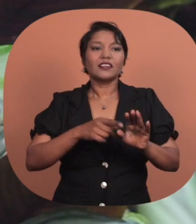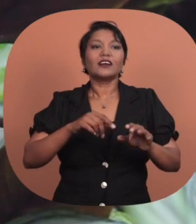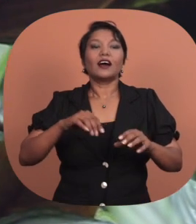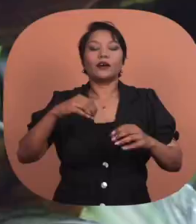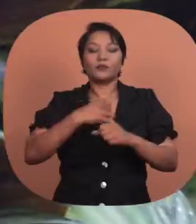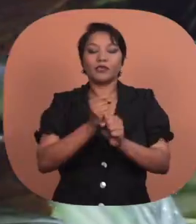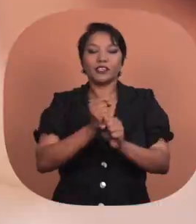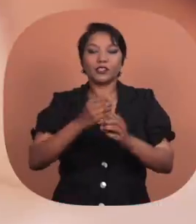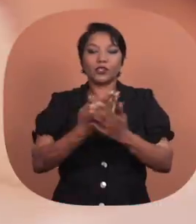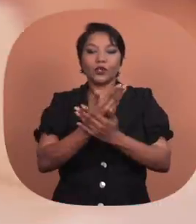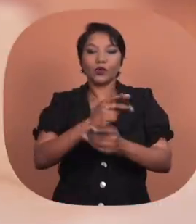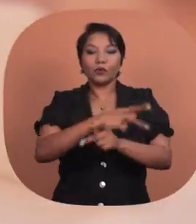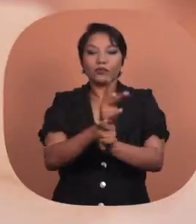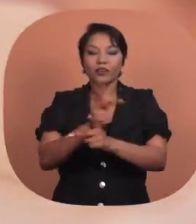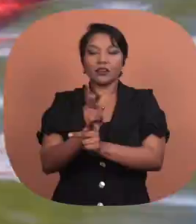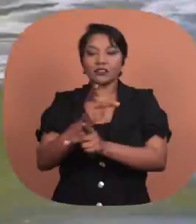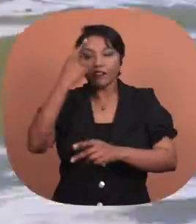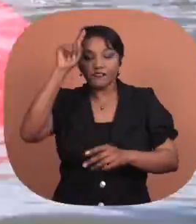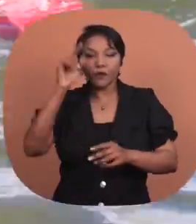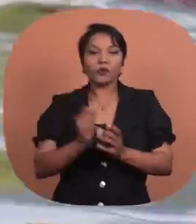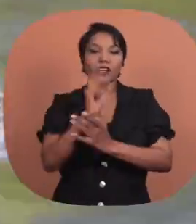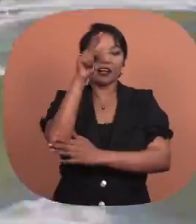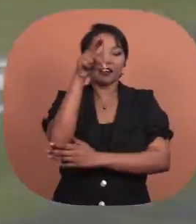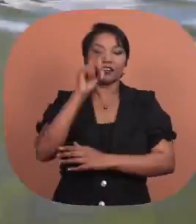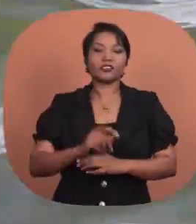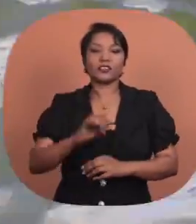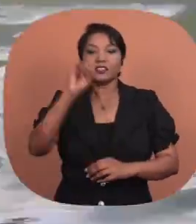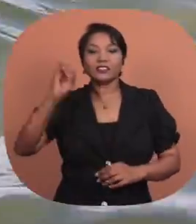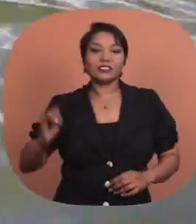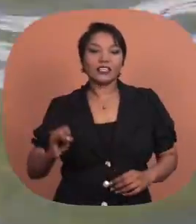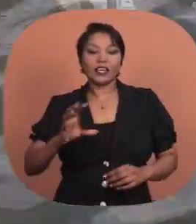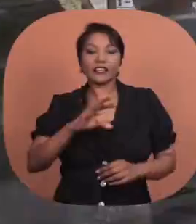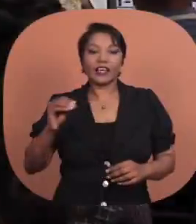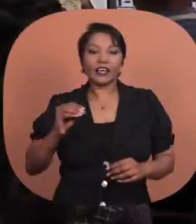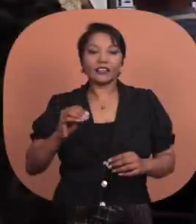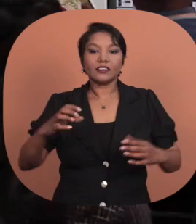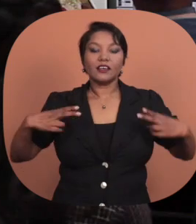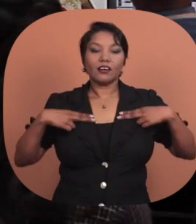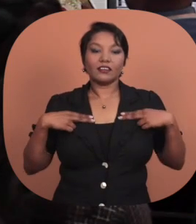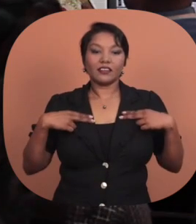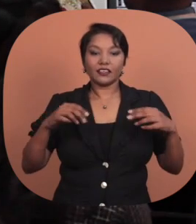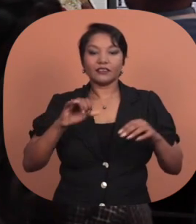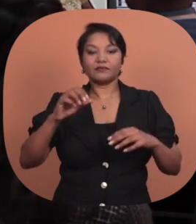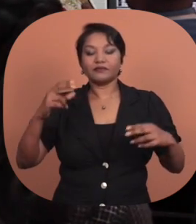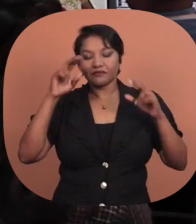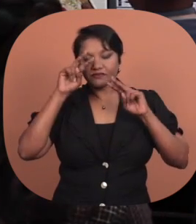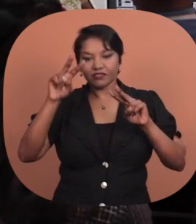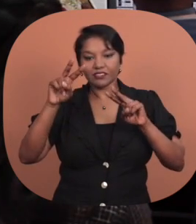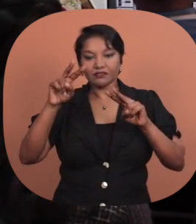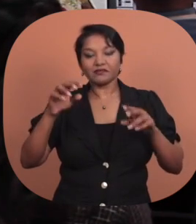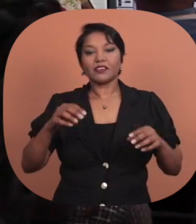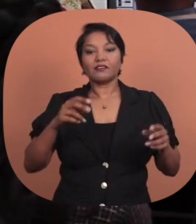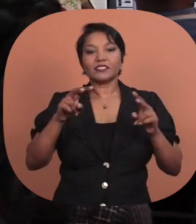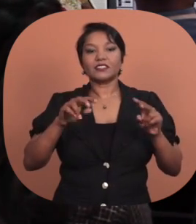of agriculture, creative industry, and ecotourism. Now, IBIS is a project developed by the Ministry of